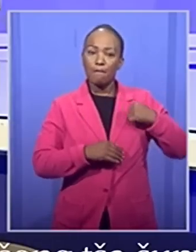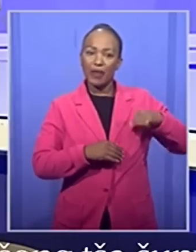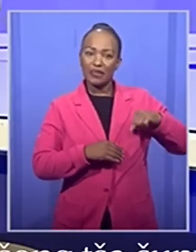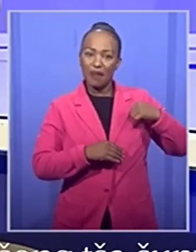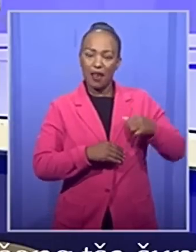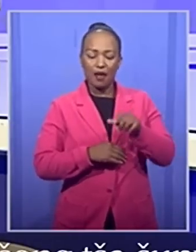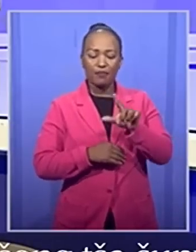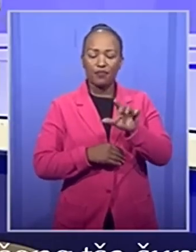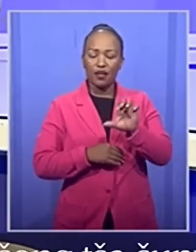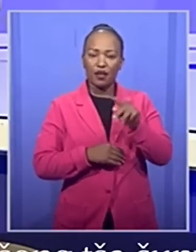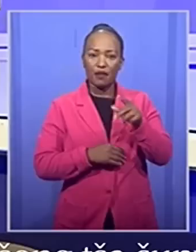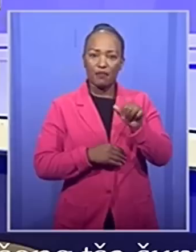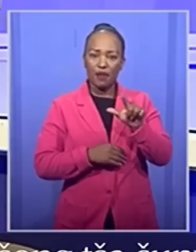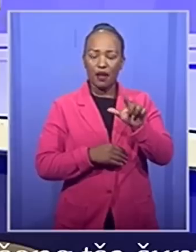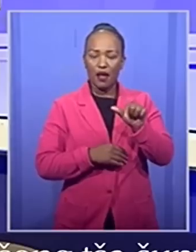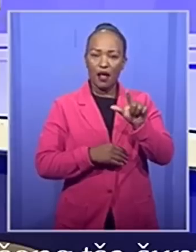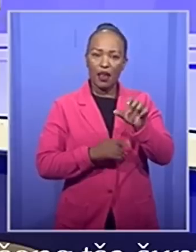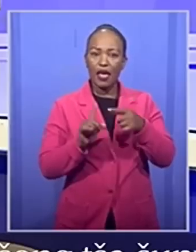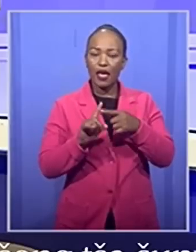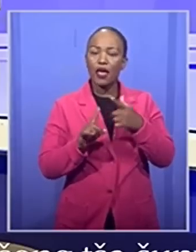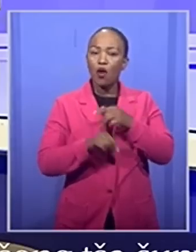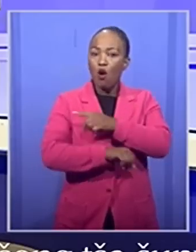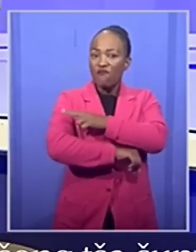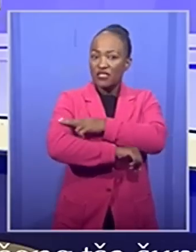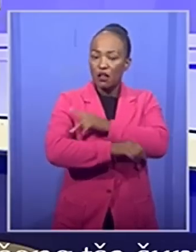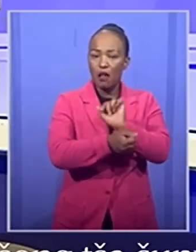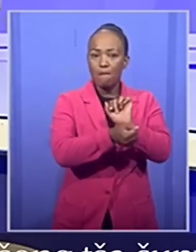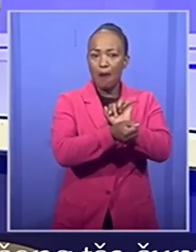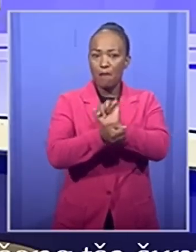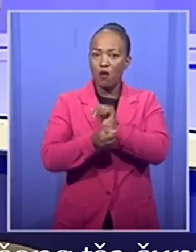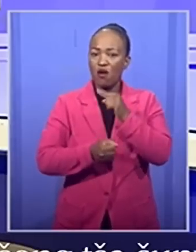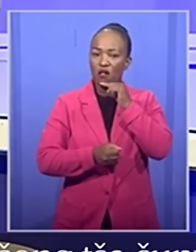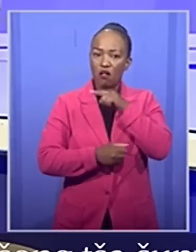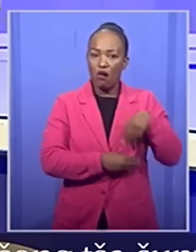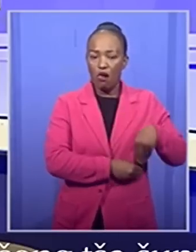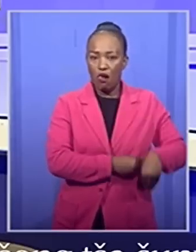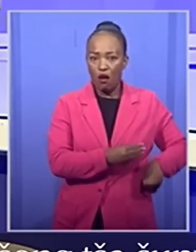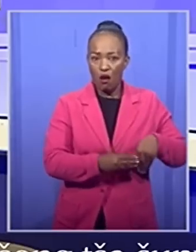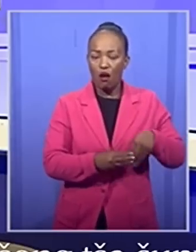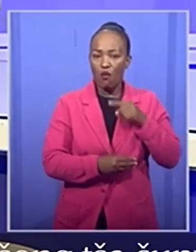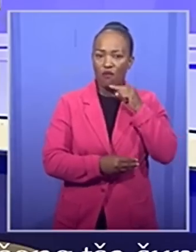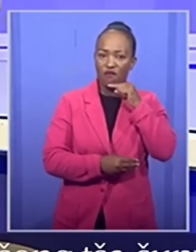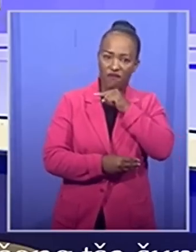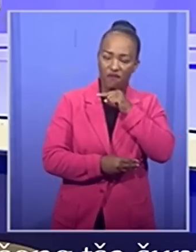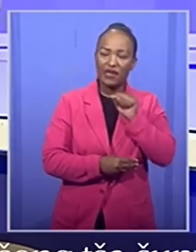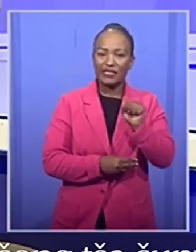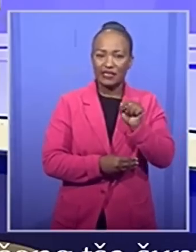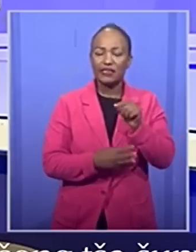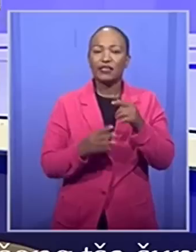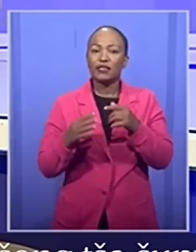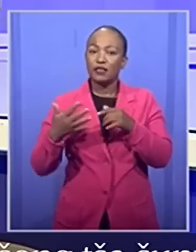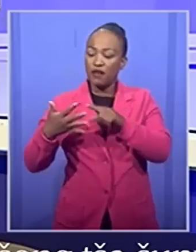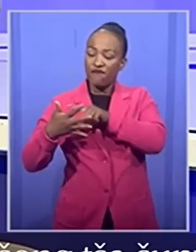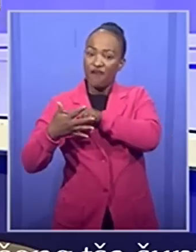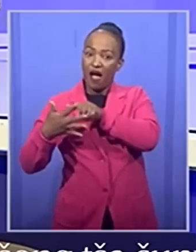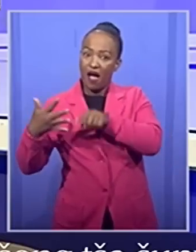wa Lephalale ka Limpopo ka ditatofatšo tša bomenetša, bosenyi, letsogo le kobong. Bahlankedi ba bahlano